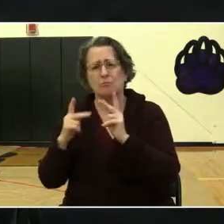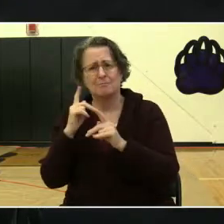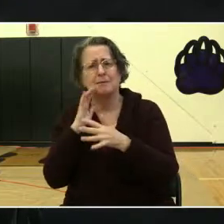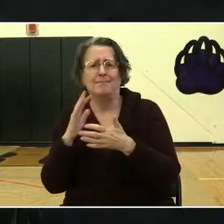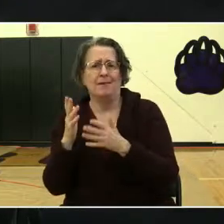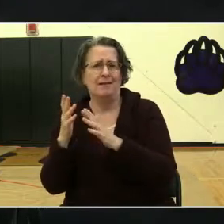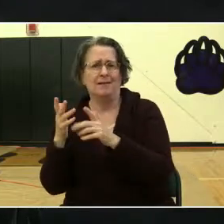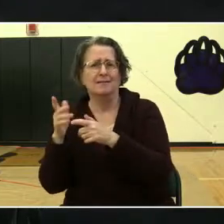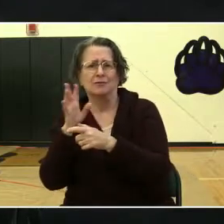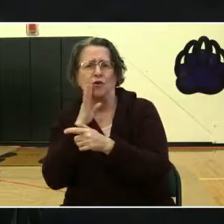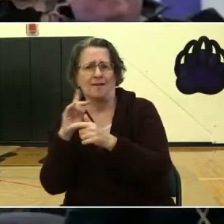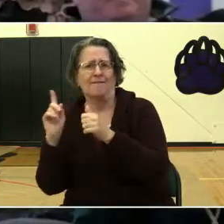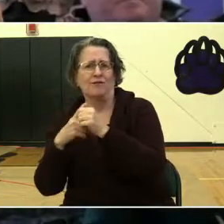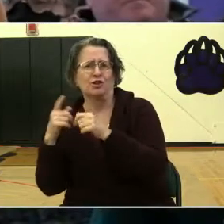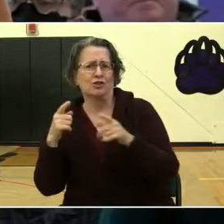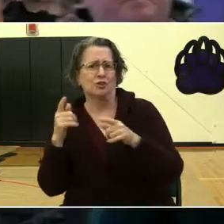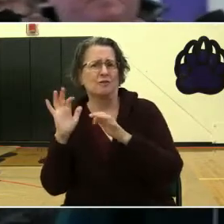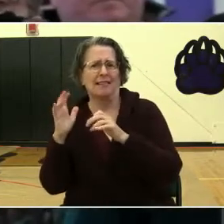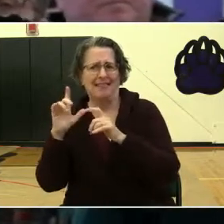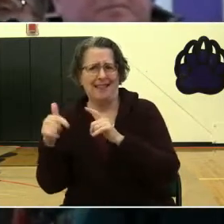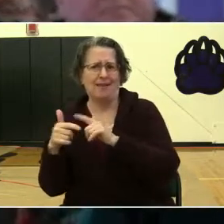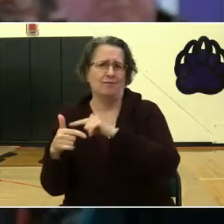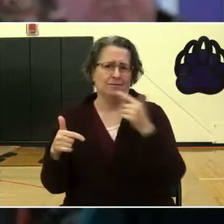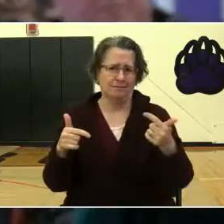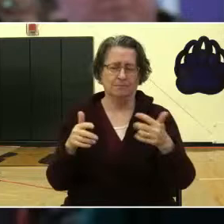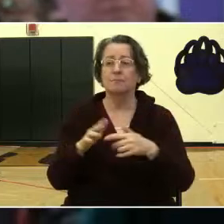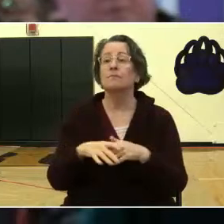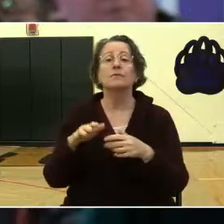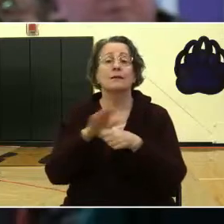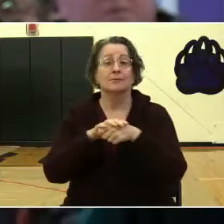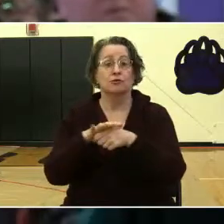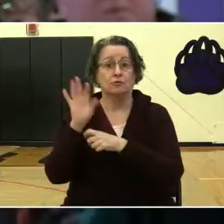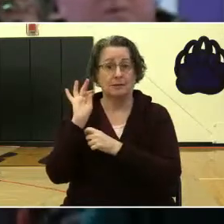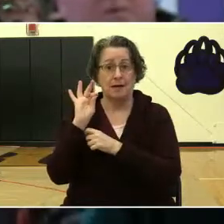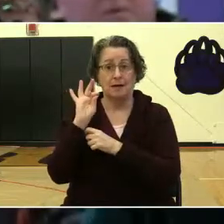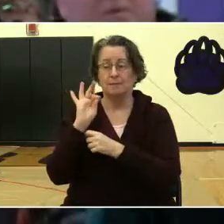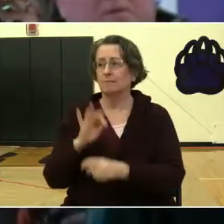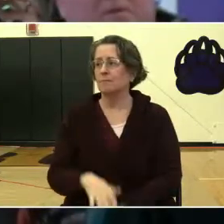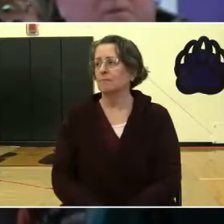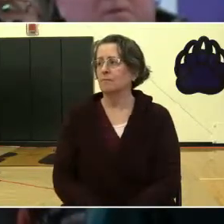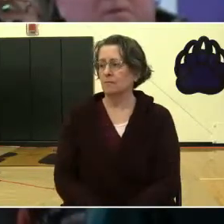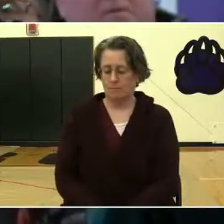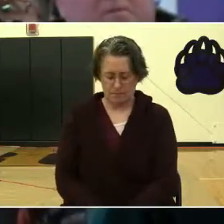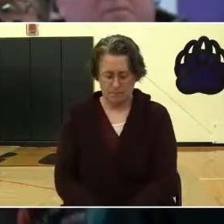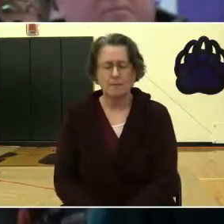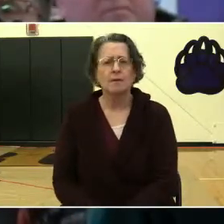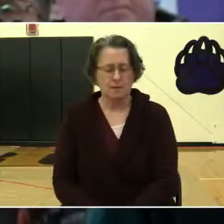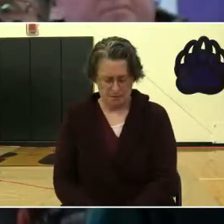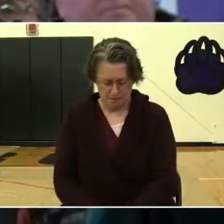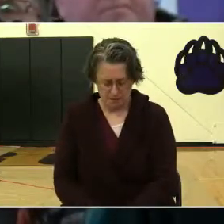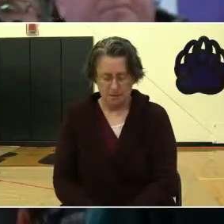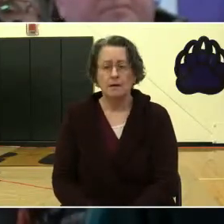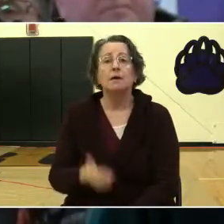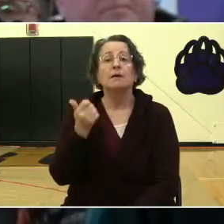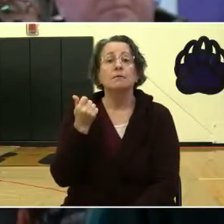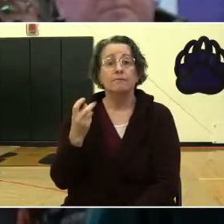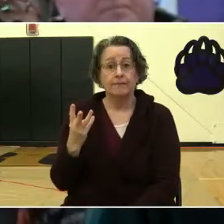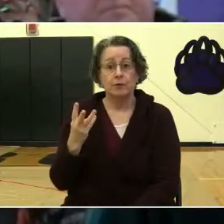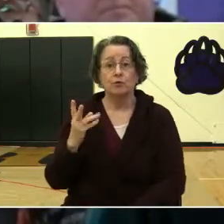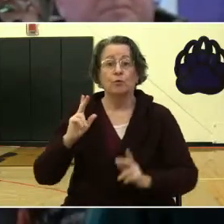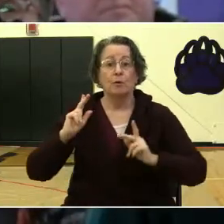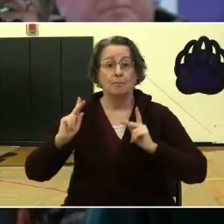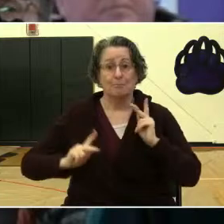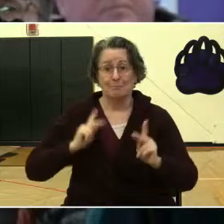do hi silbert District 9 um we have heard from a few folks who wanted to uh